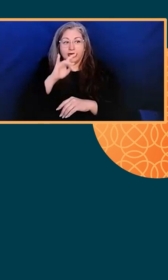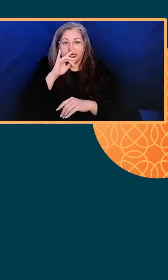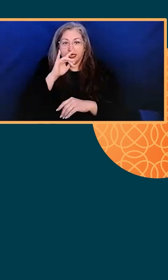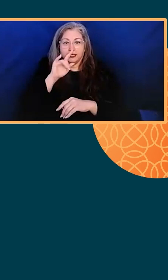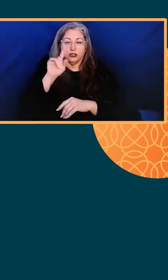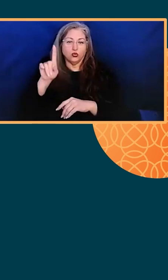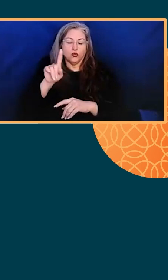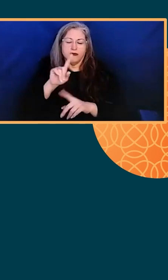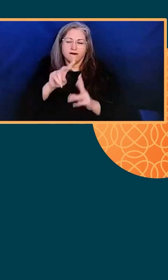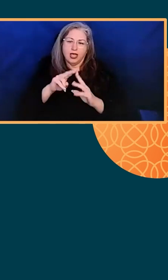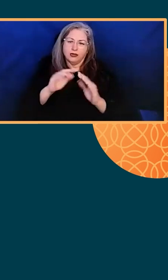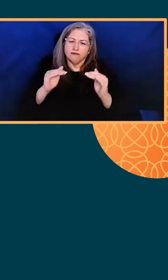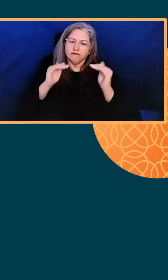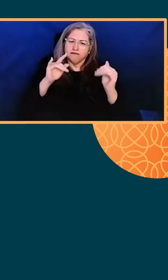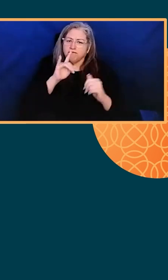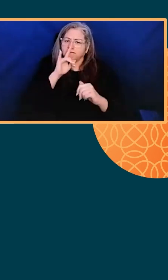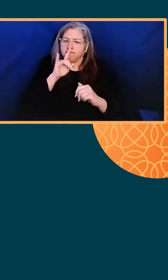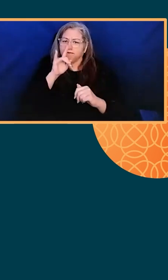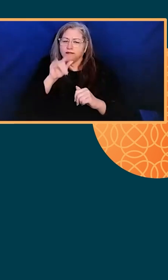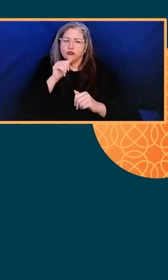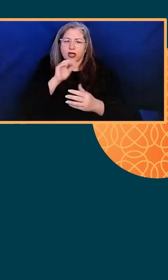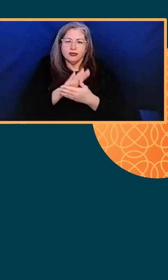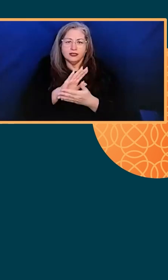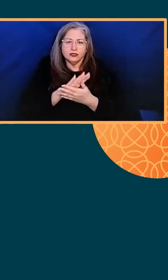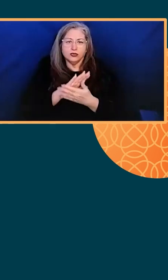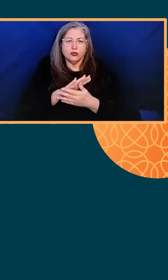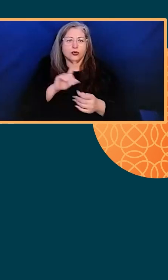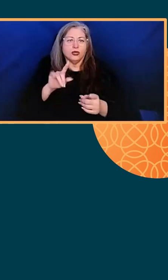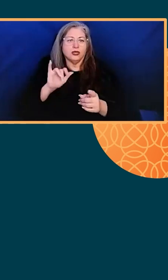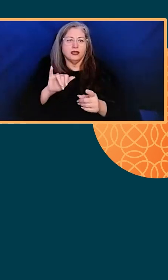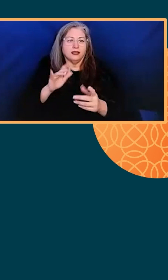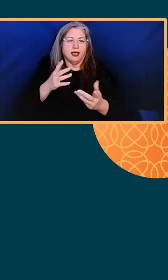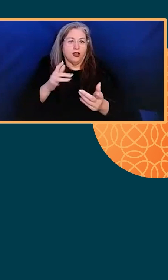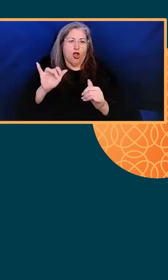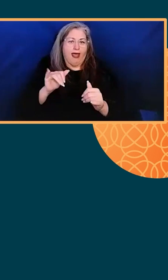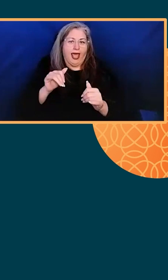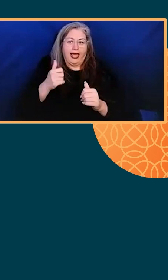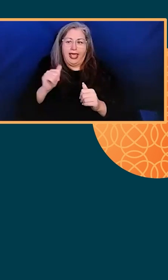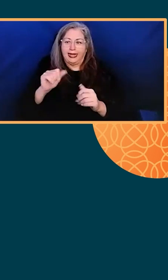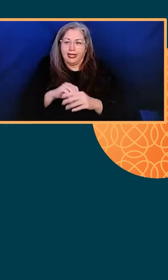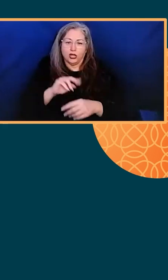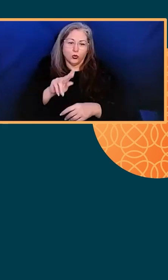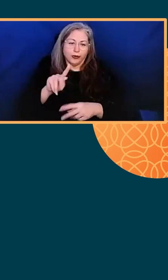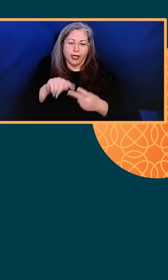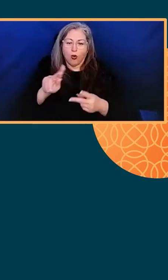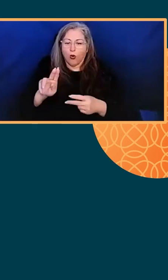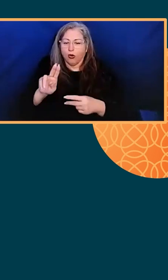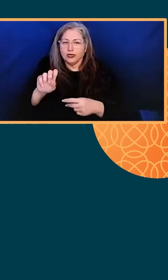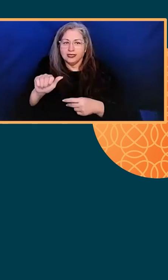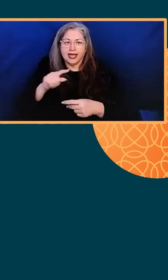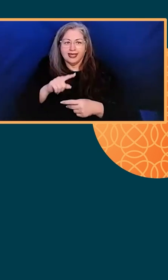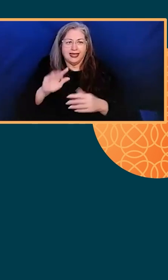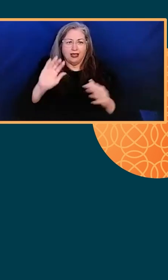to these elite private schools that are, I mean, if you think like any elite school in the United States is fancy, I mean, they rival